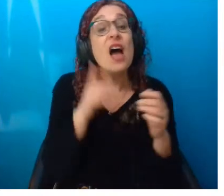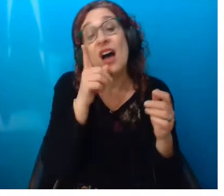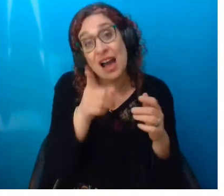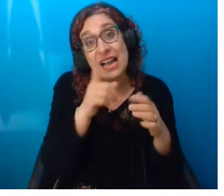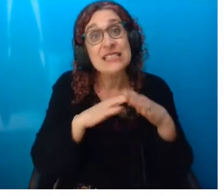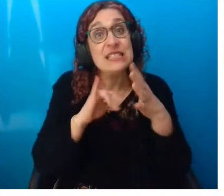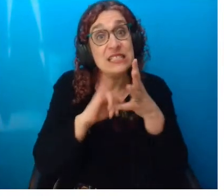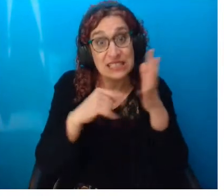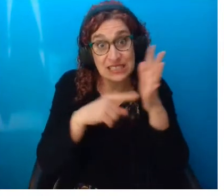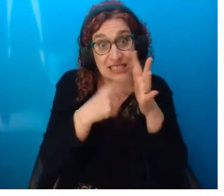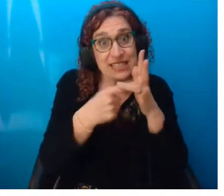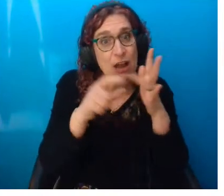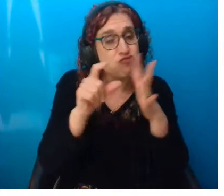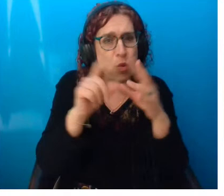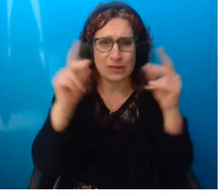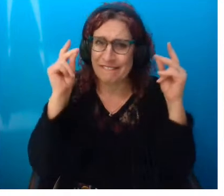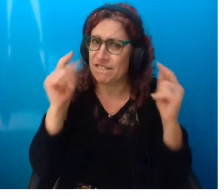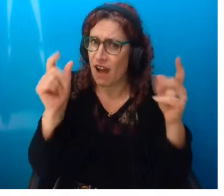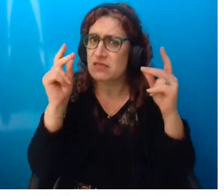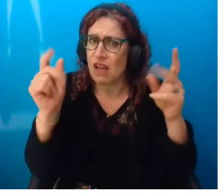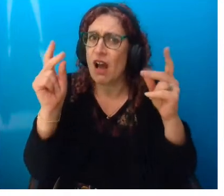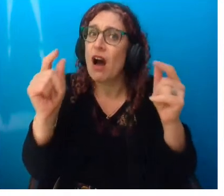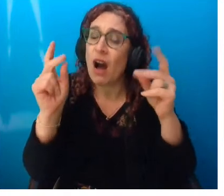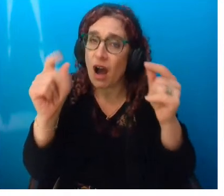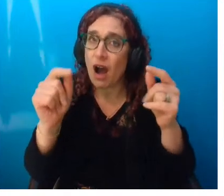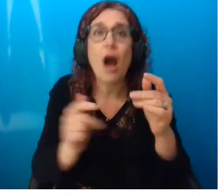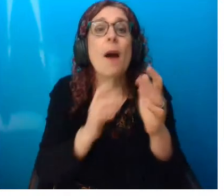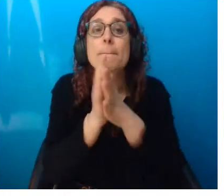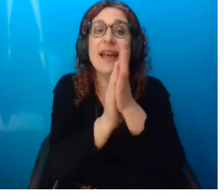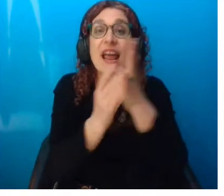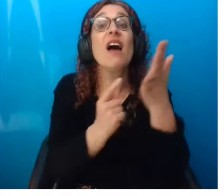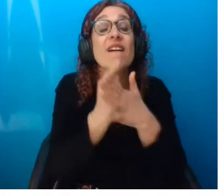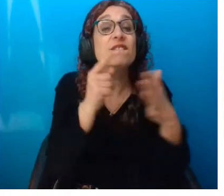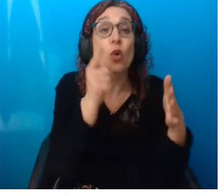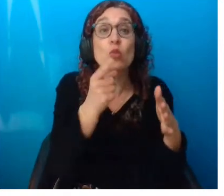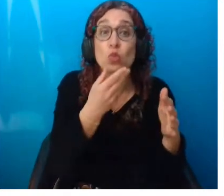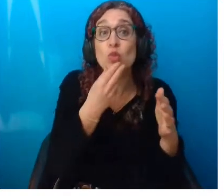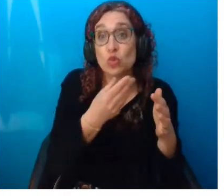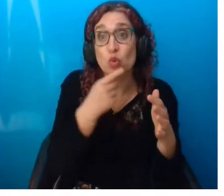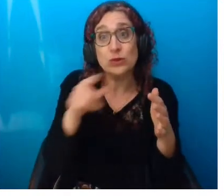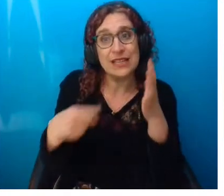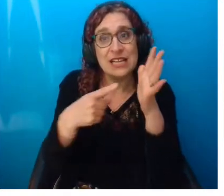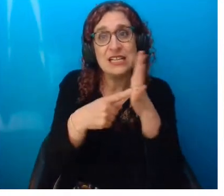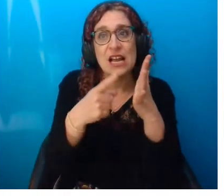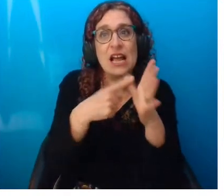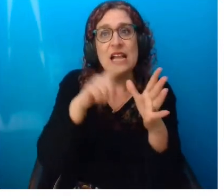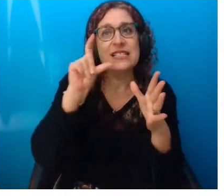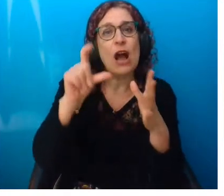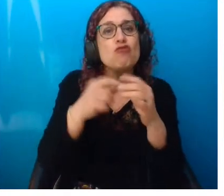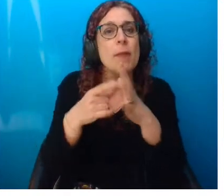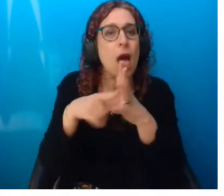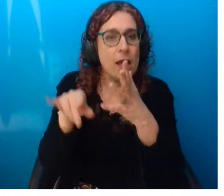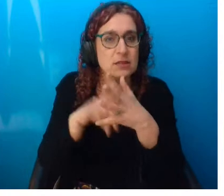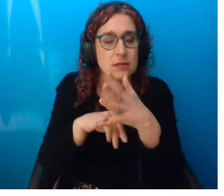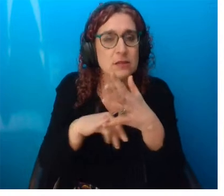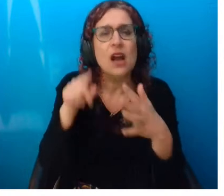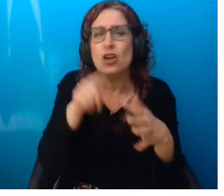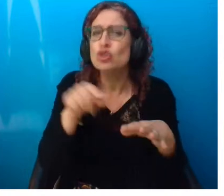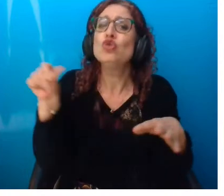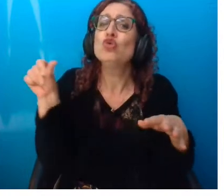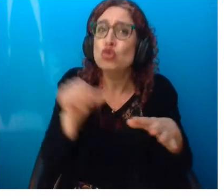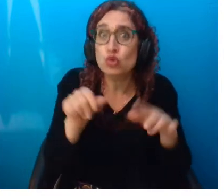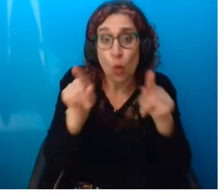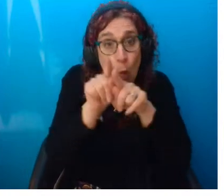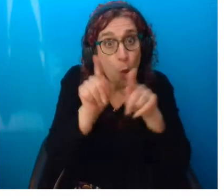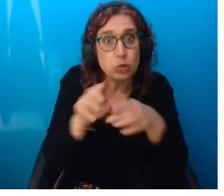at controlling a flare. So even if you introduce tacrolimus, an individual should still always have a topical steroid at